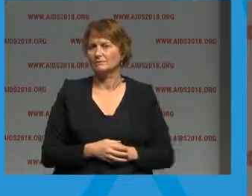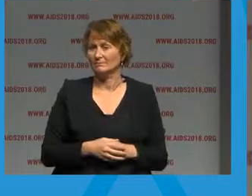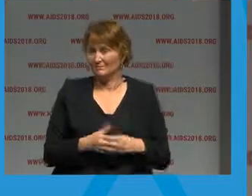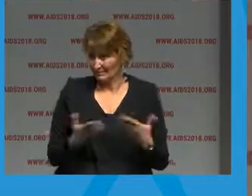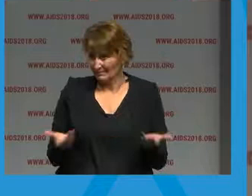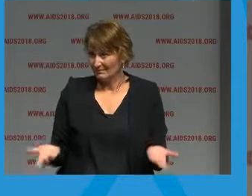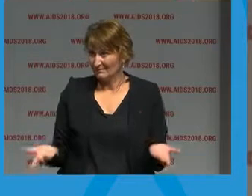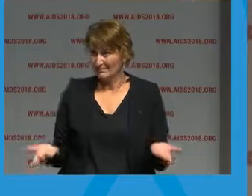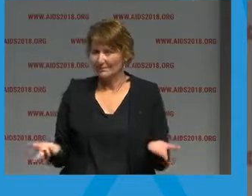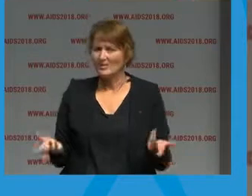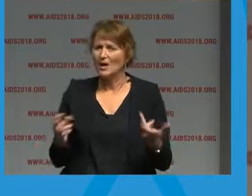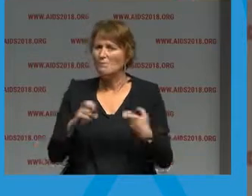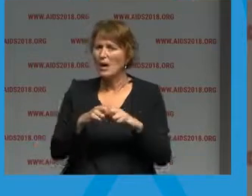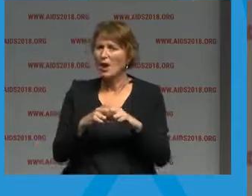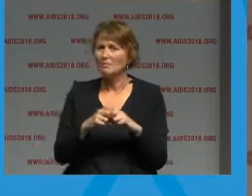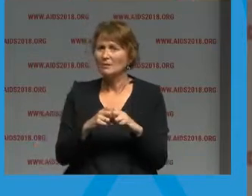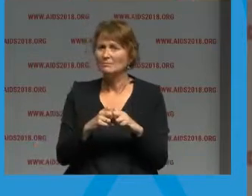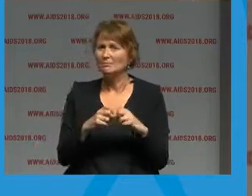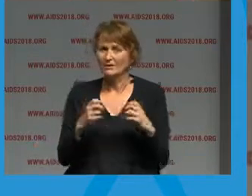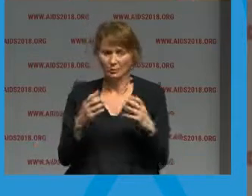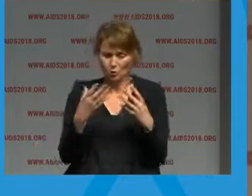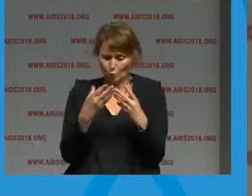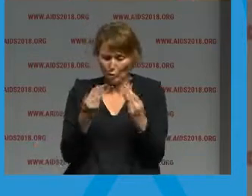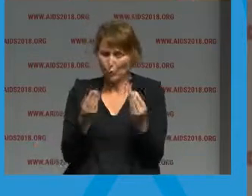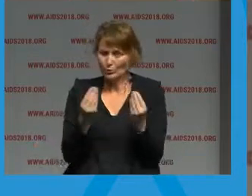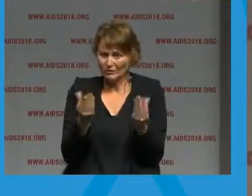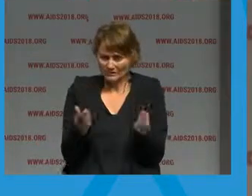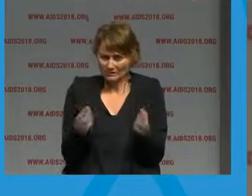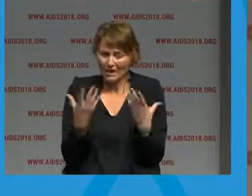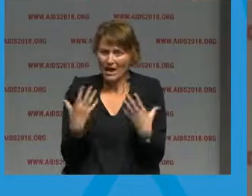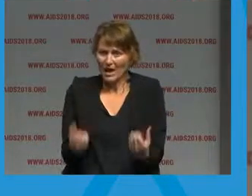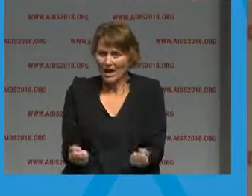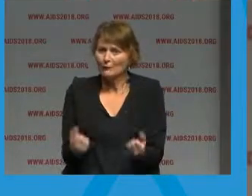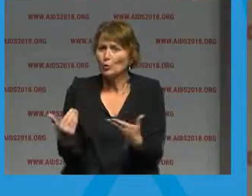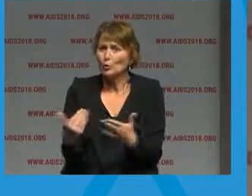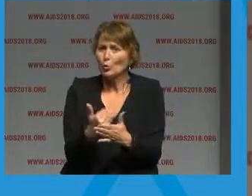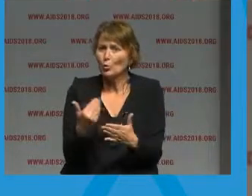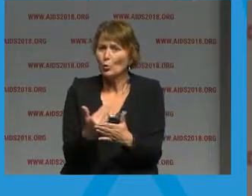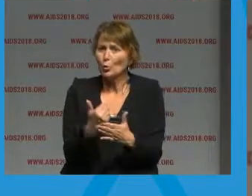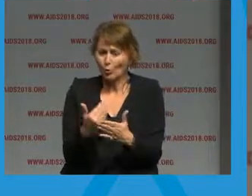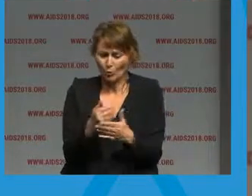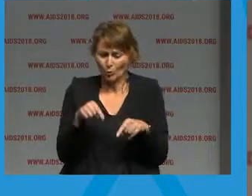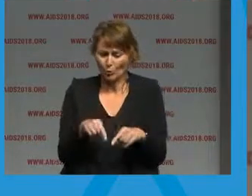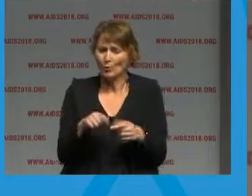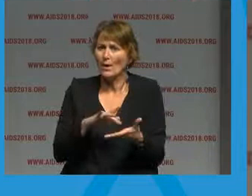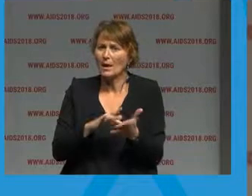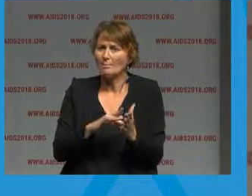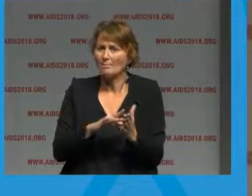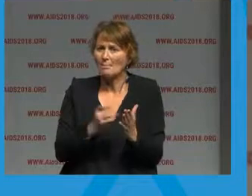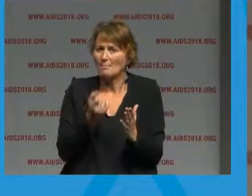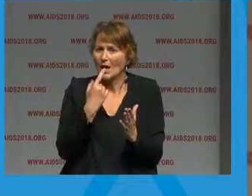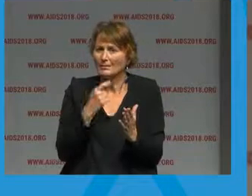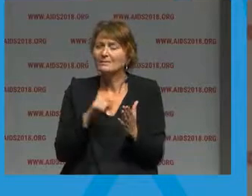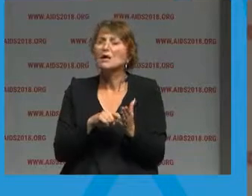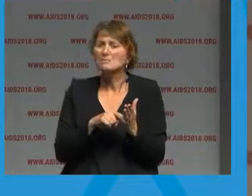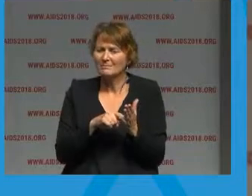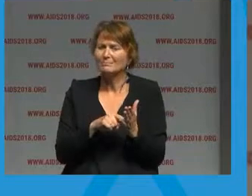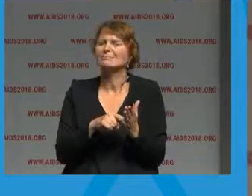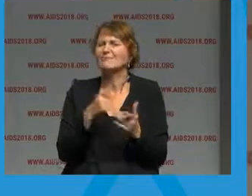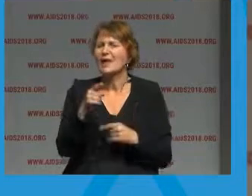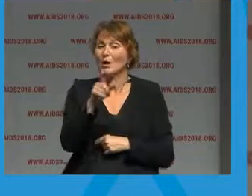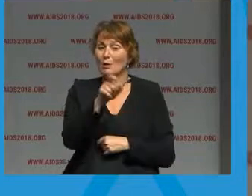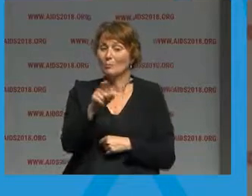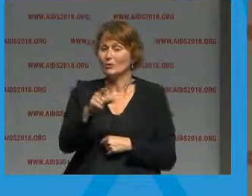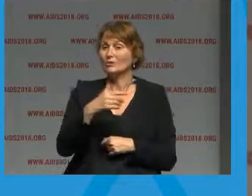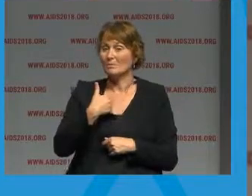has solutions, including some new ones that would make diagnosis and care more tolerable for